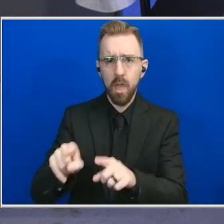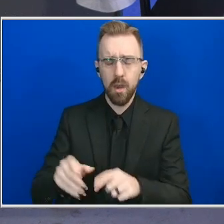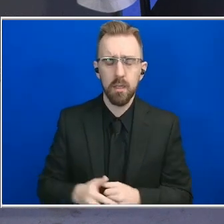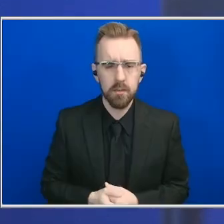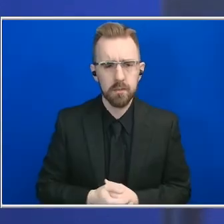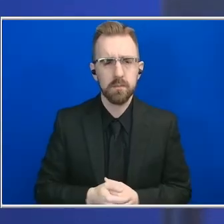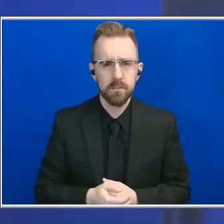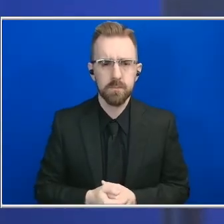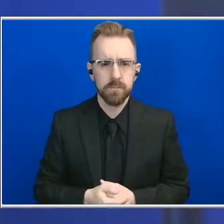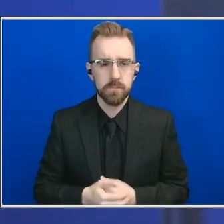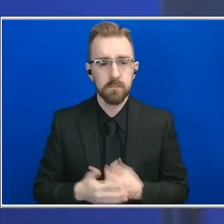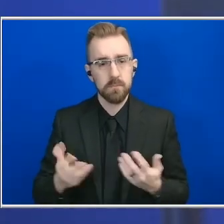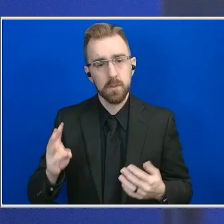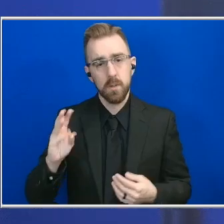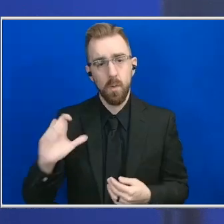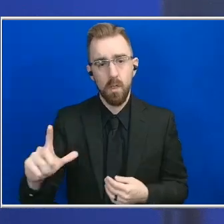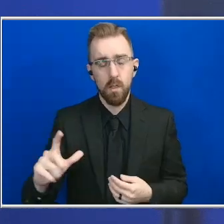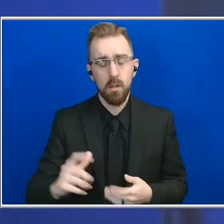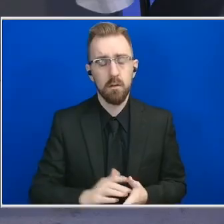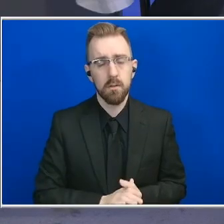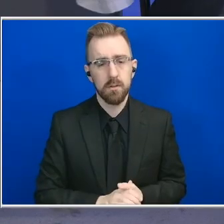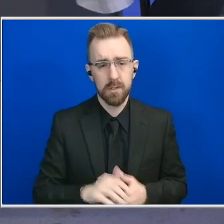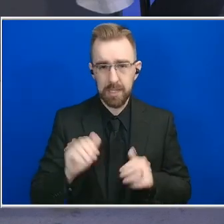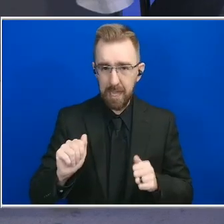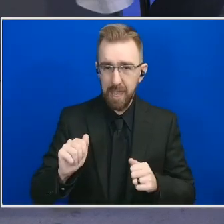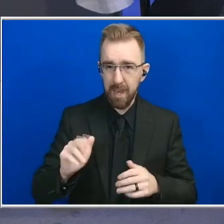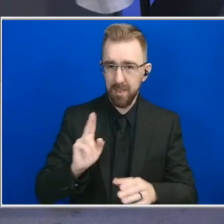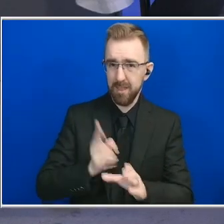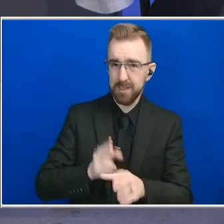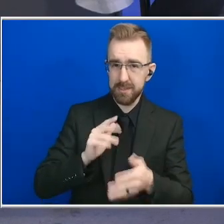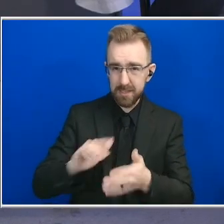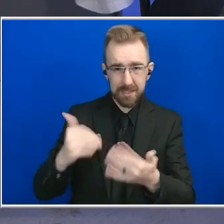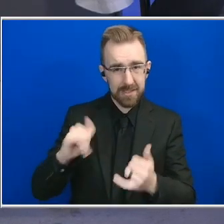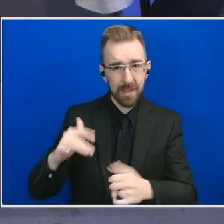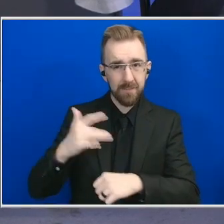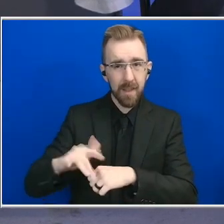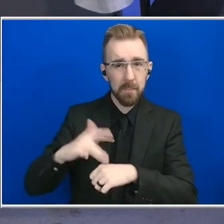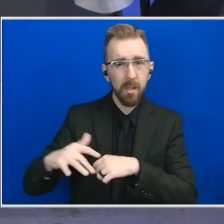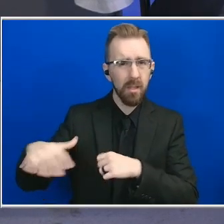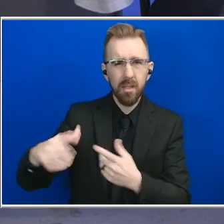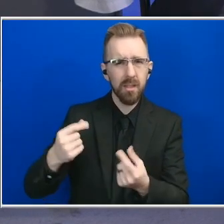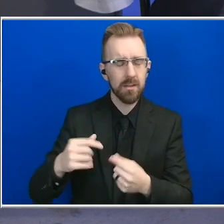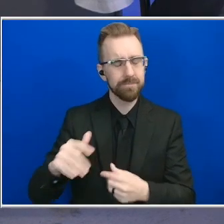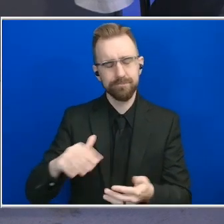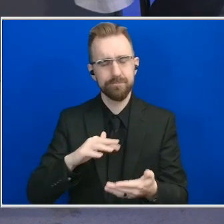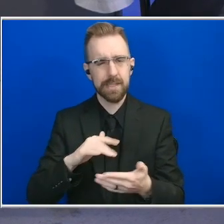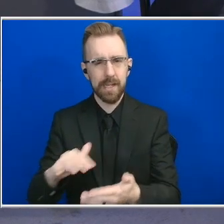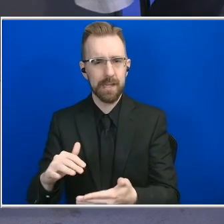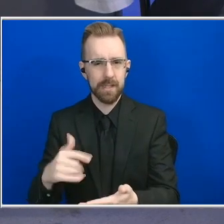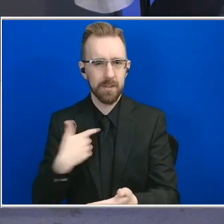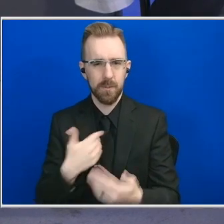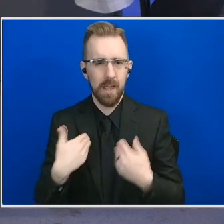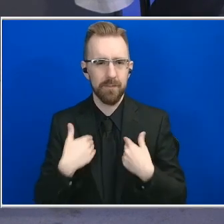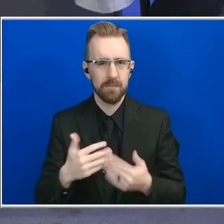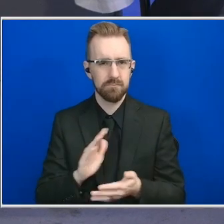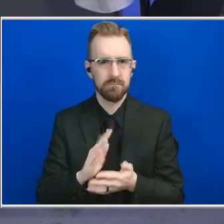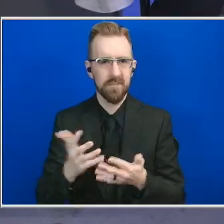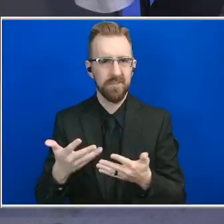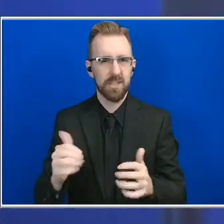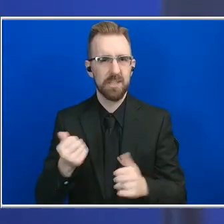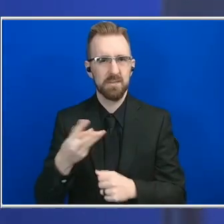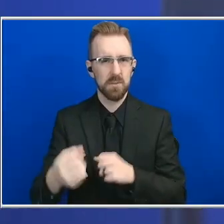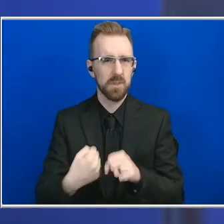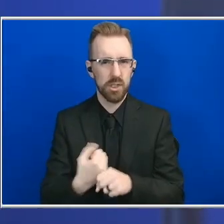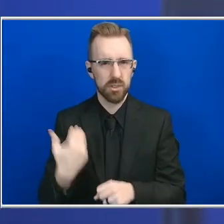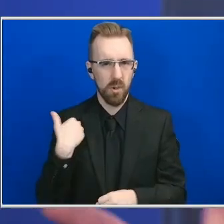Well, Can they get in a study? Is the study still available? What can they do? no, the study that we have finished a few years ago. Yeah. So no, it's